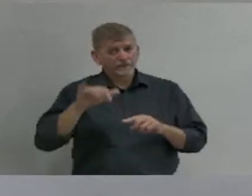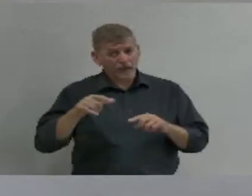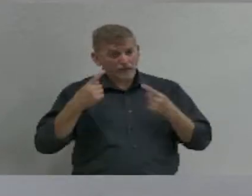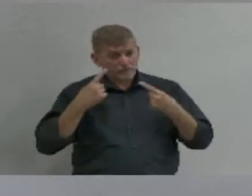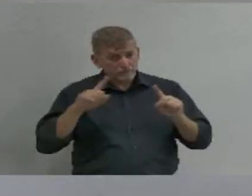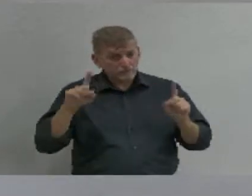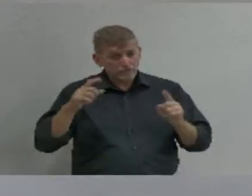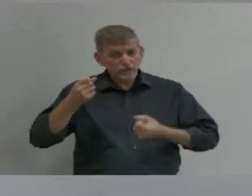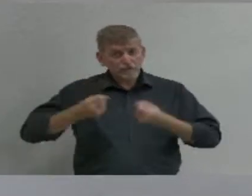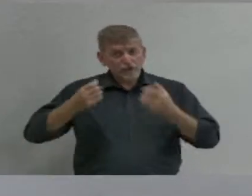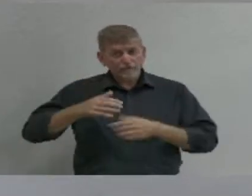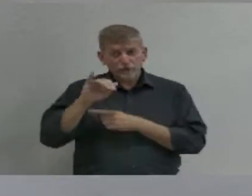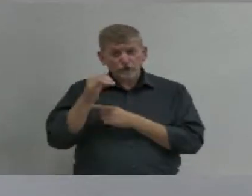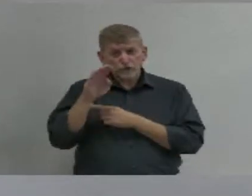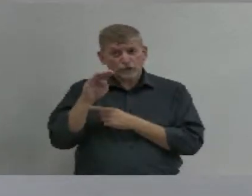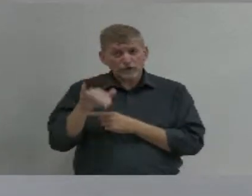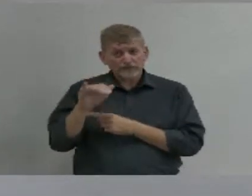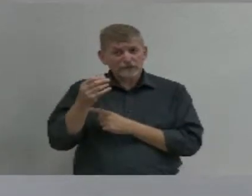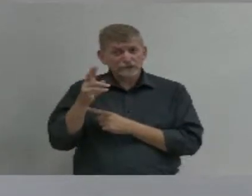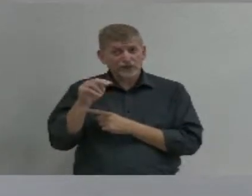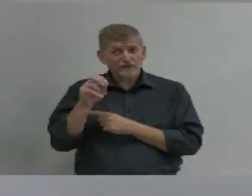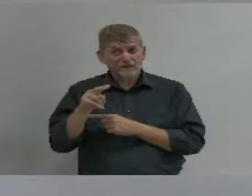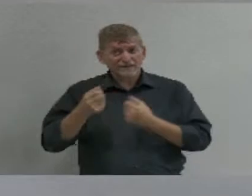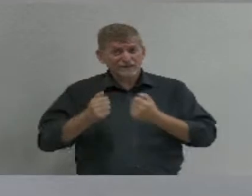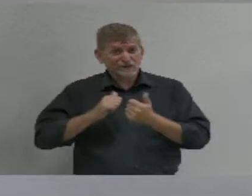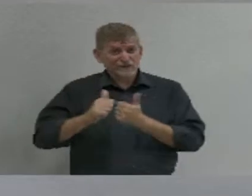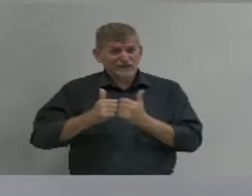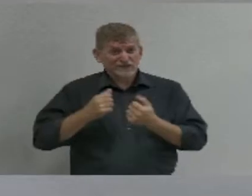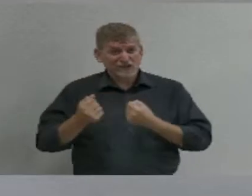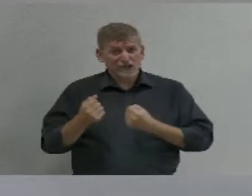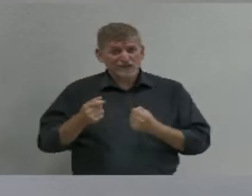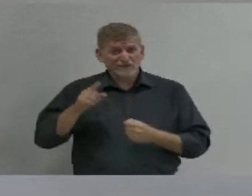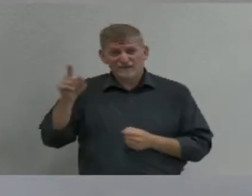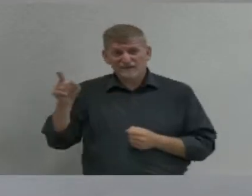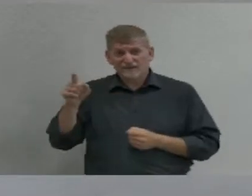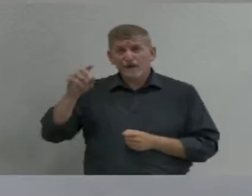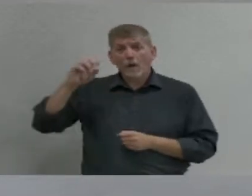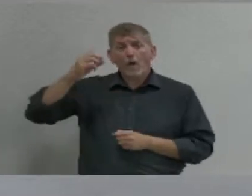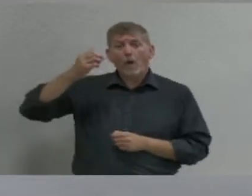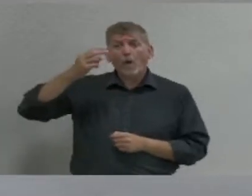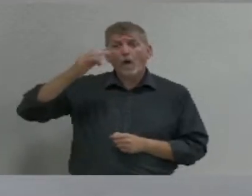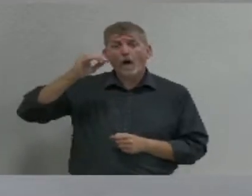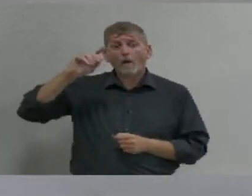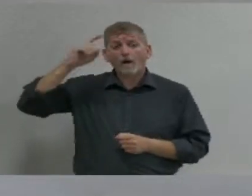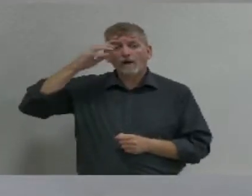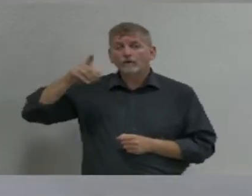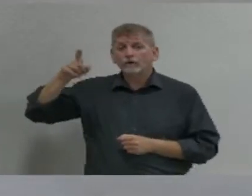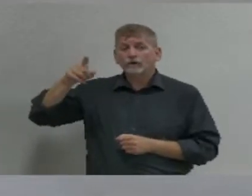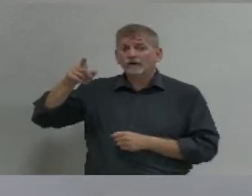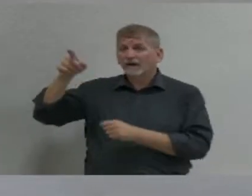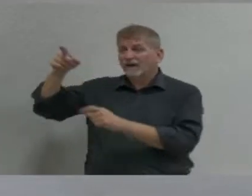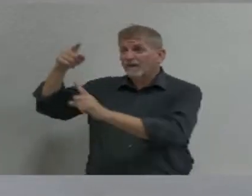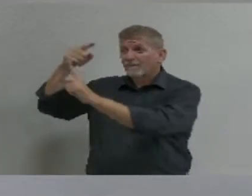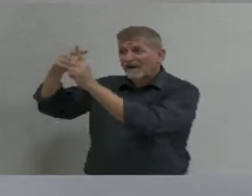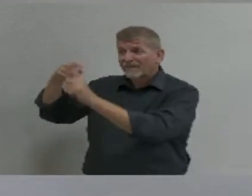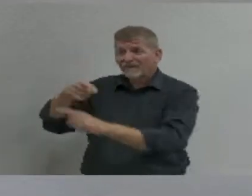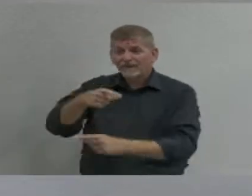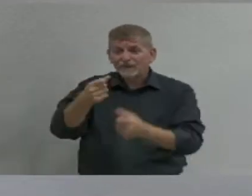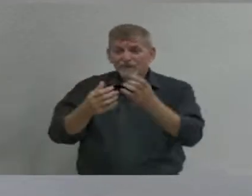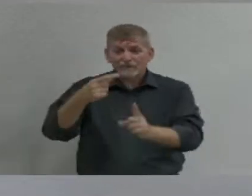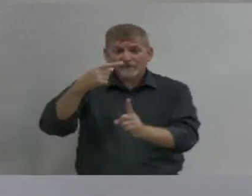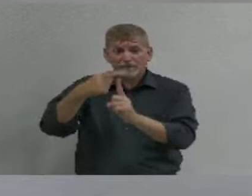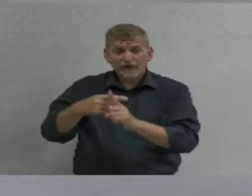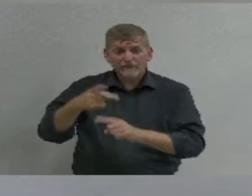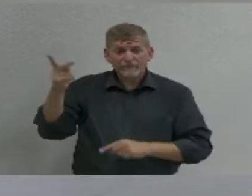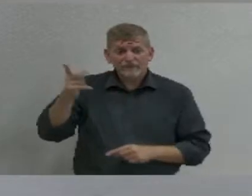player, Governor DeWine from Ohio. Both of them have an initially positive test, scratched their head and said, but I'm not sick, I haven't been exposed.